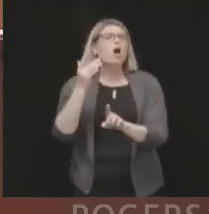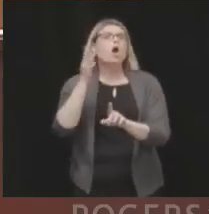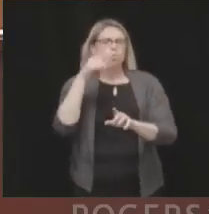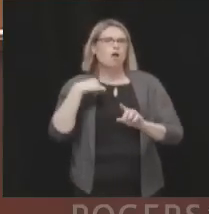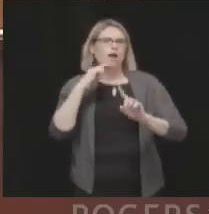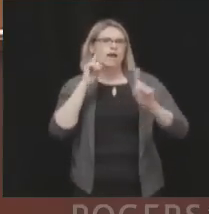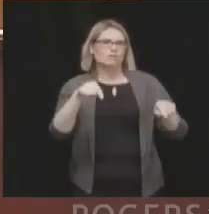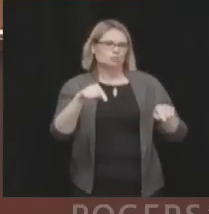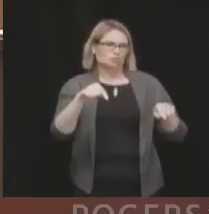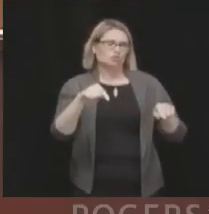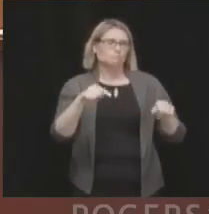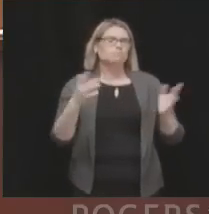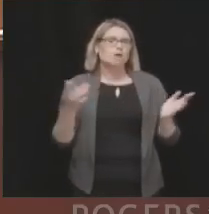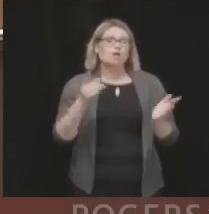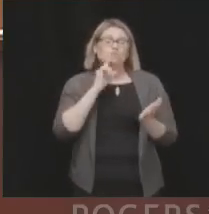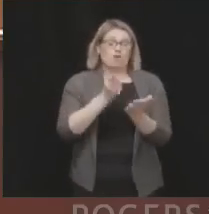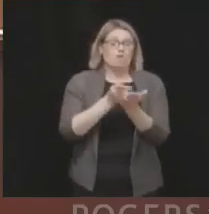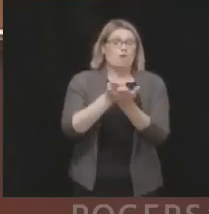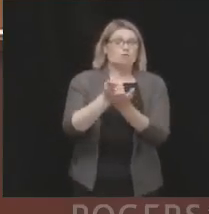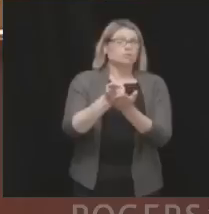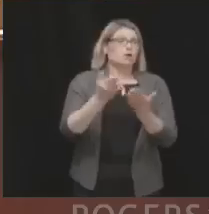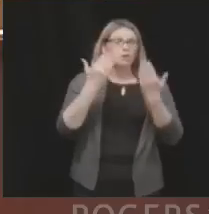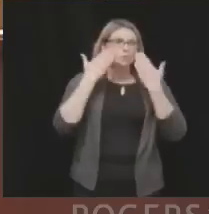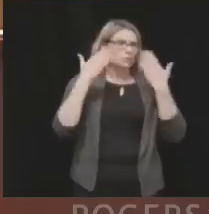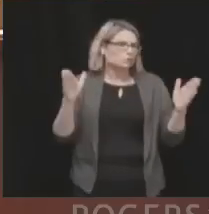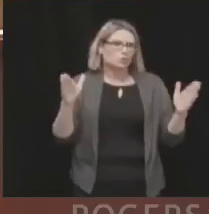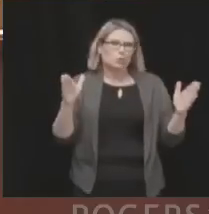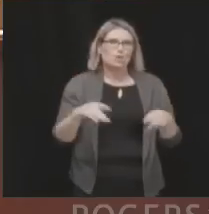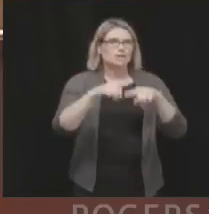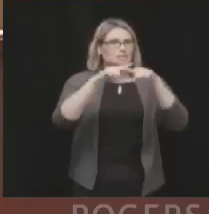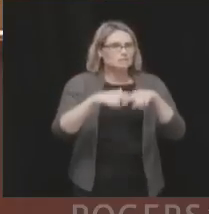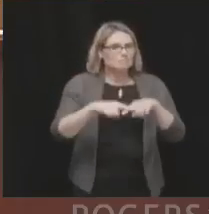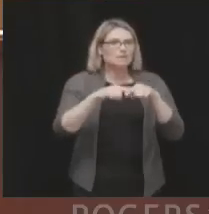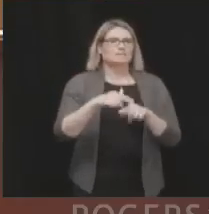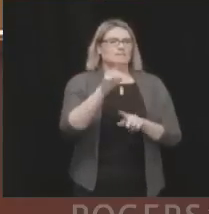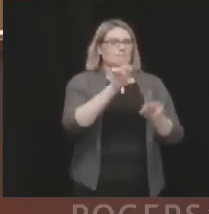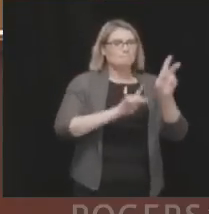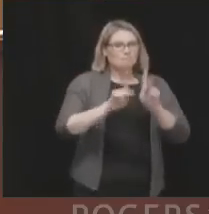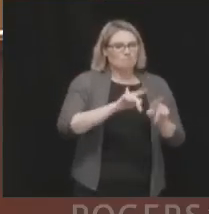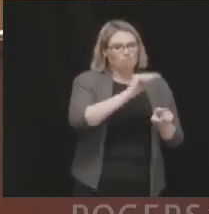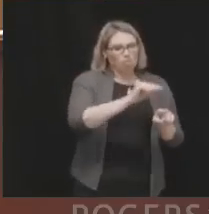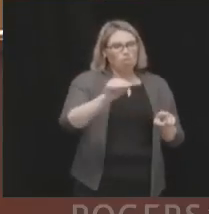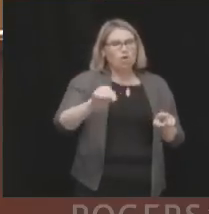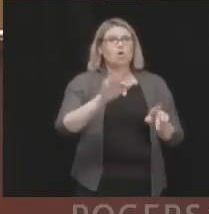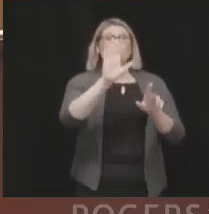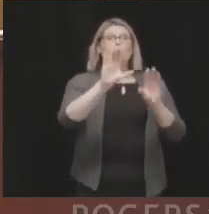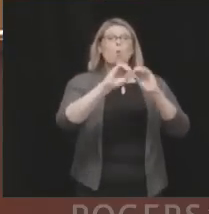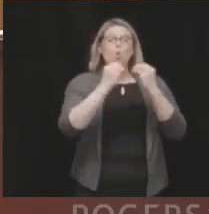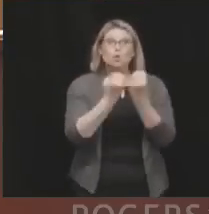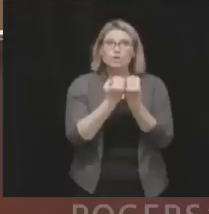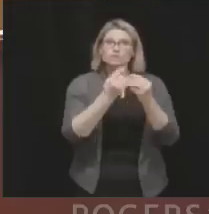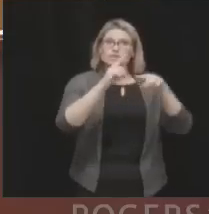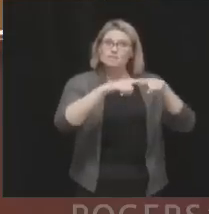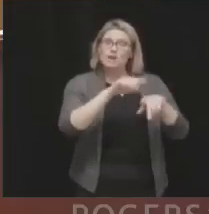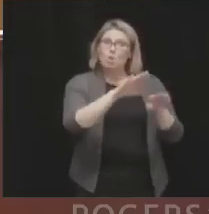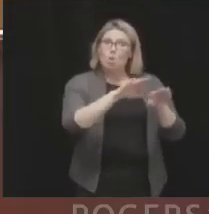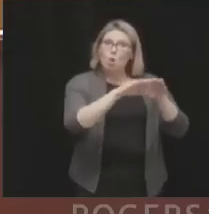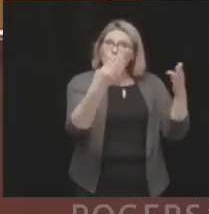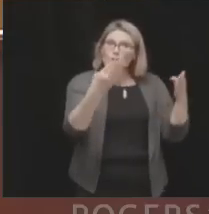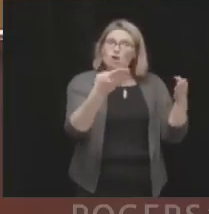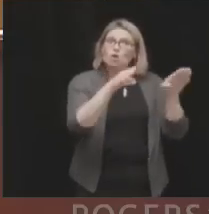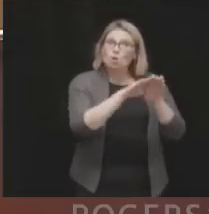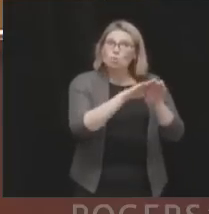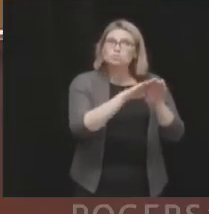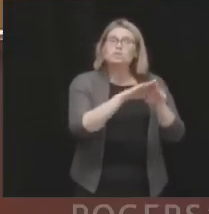important to understand, as companies present procedures and protocols that comply with public health, these times that we've laid